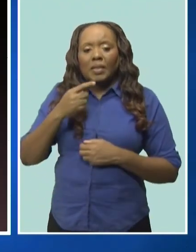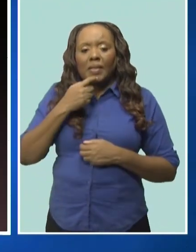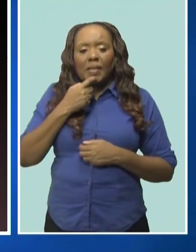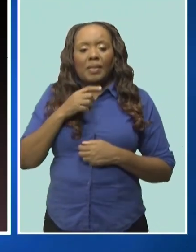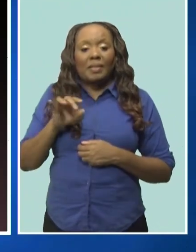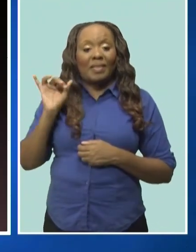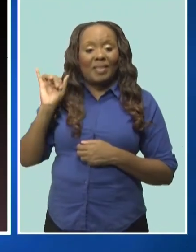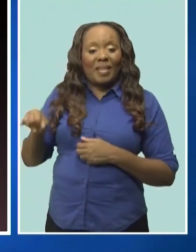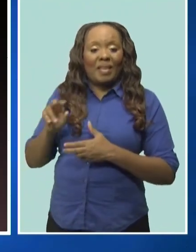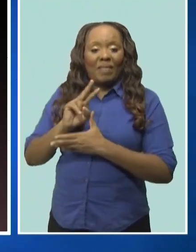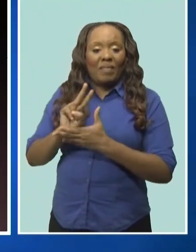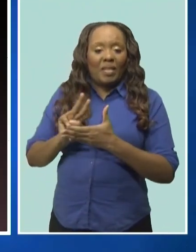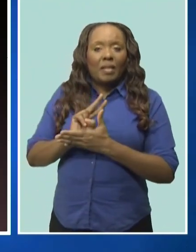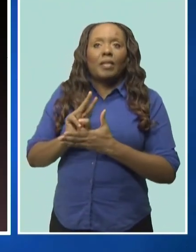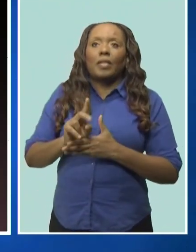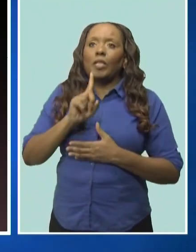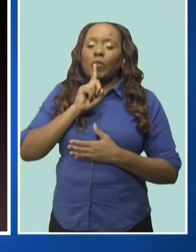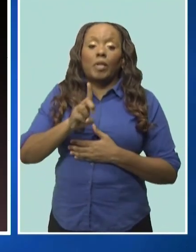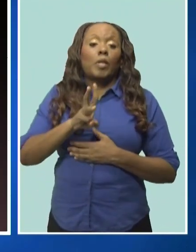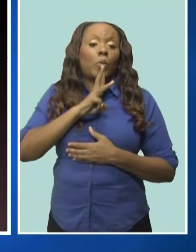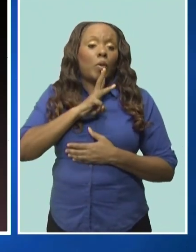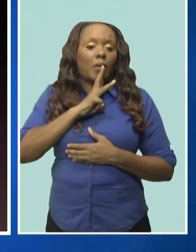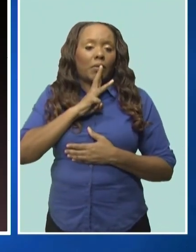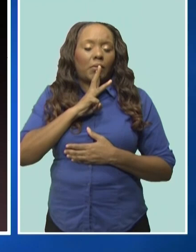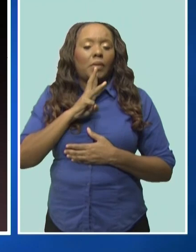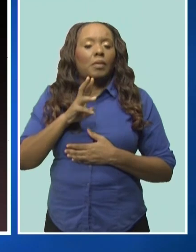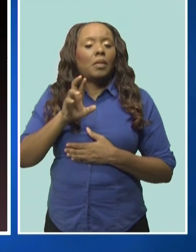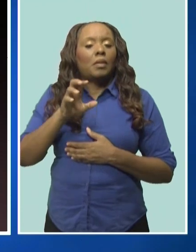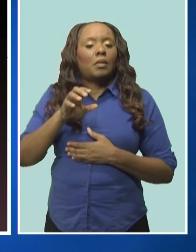in the video is actually storm water.